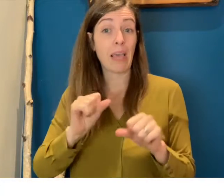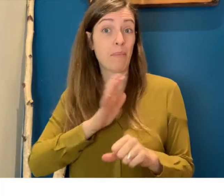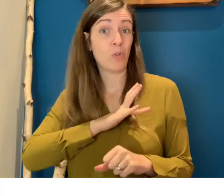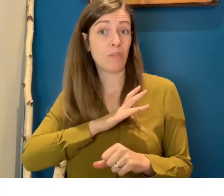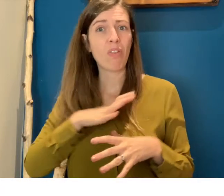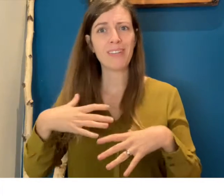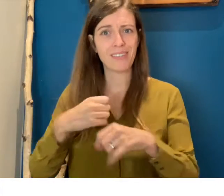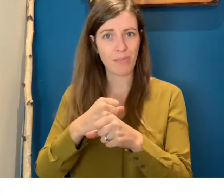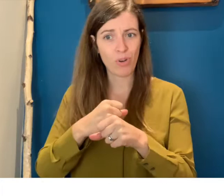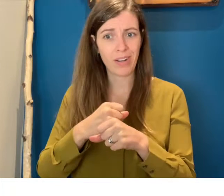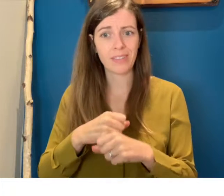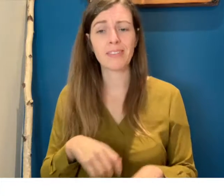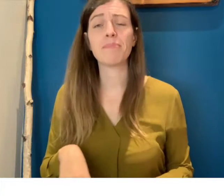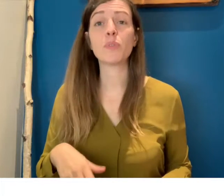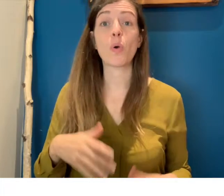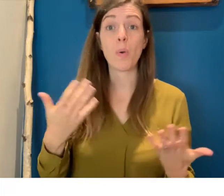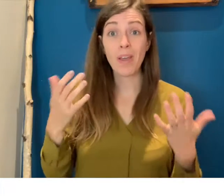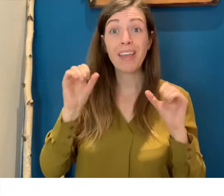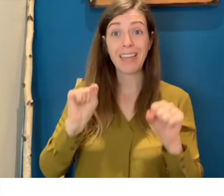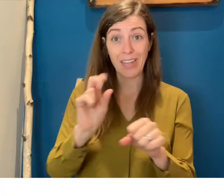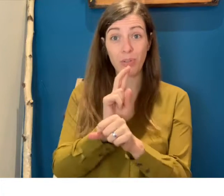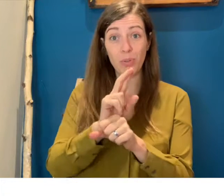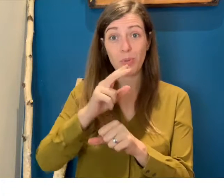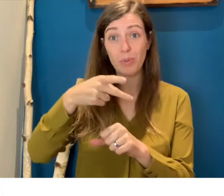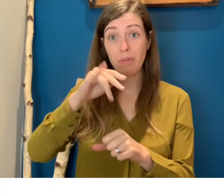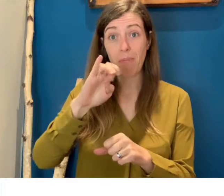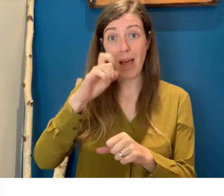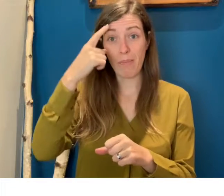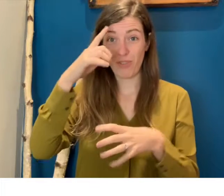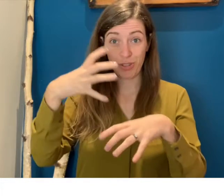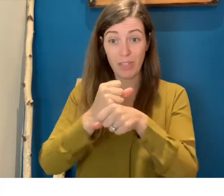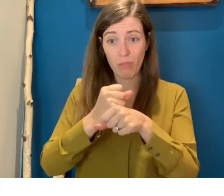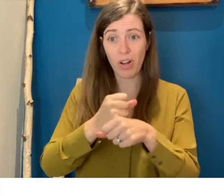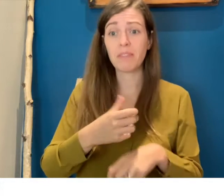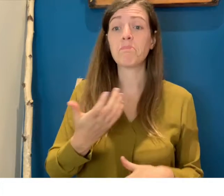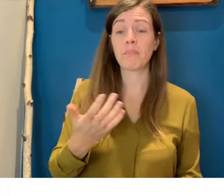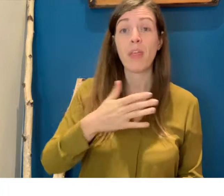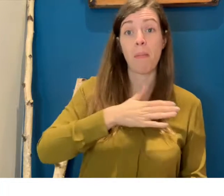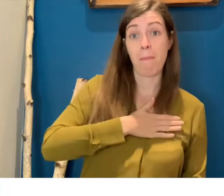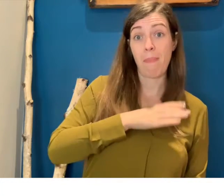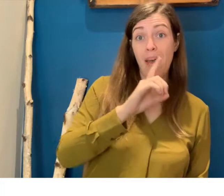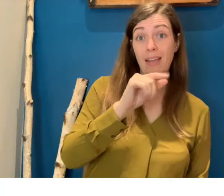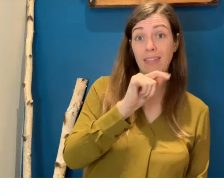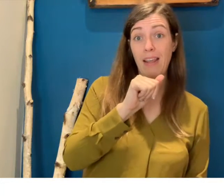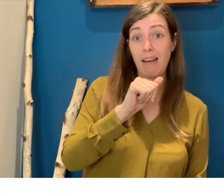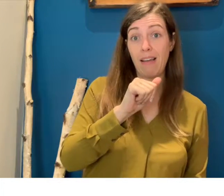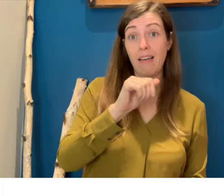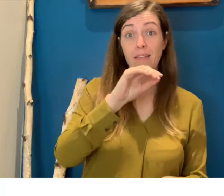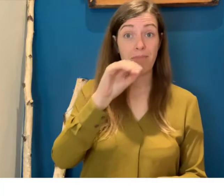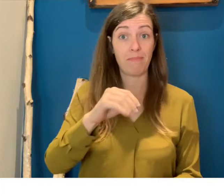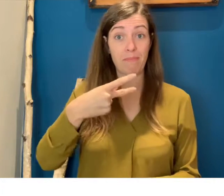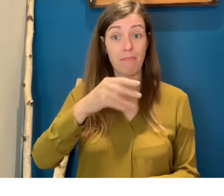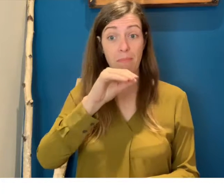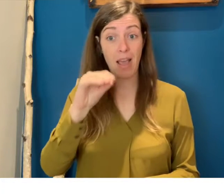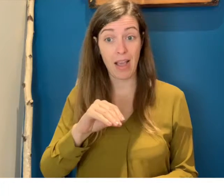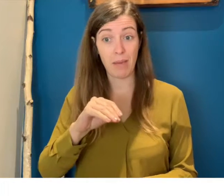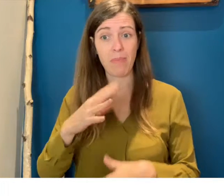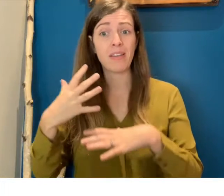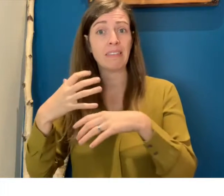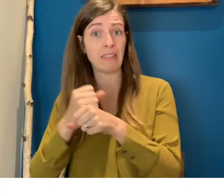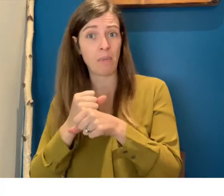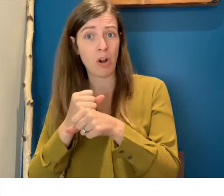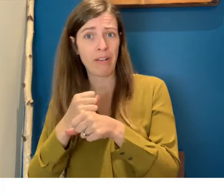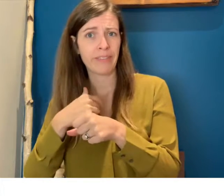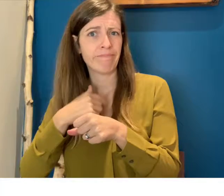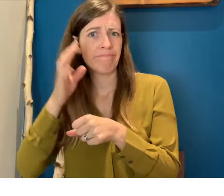The next thing that can be useful is to summarize data. And you can use the pipe for summarizing data too. So you could say my